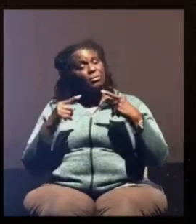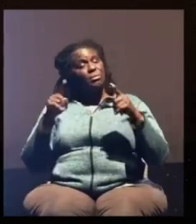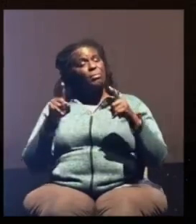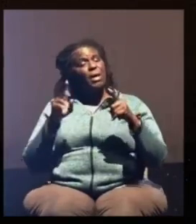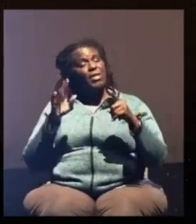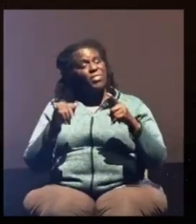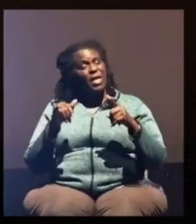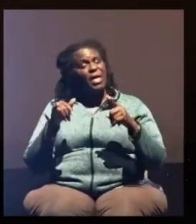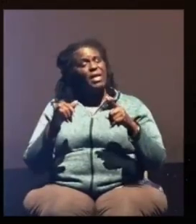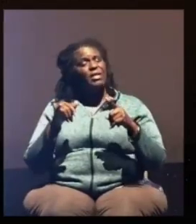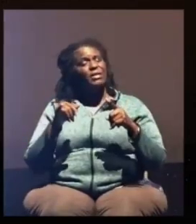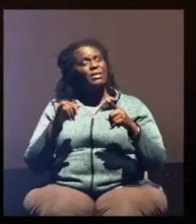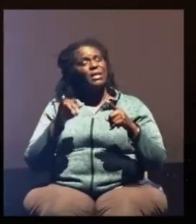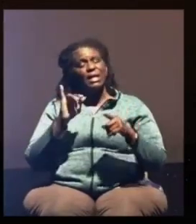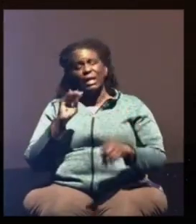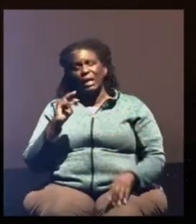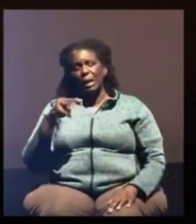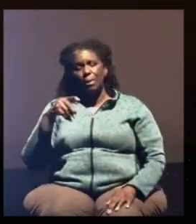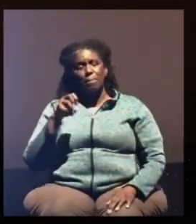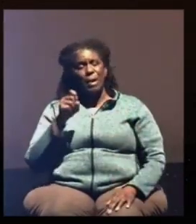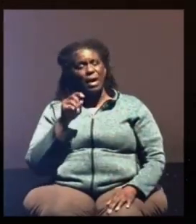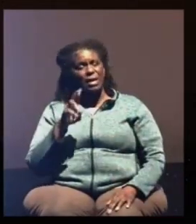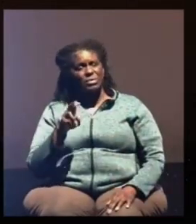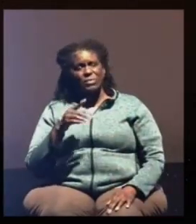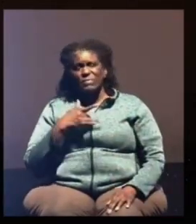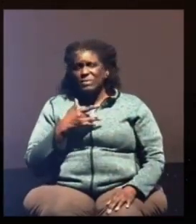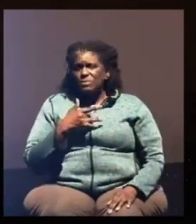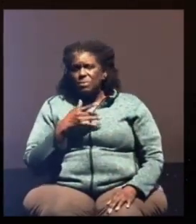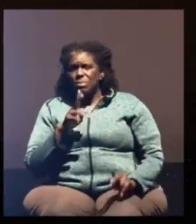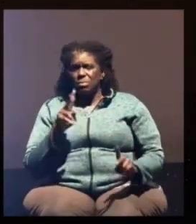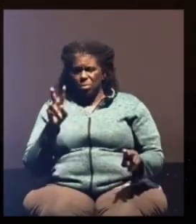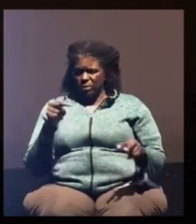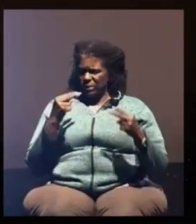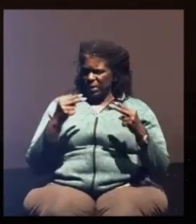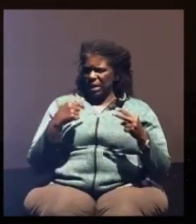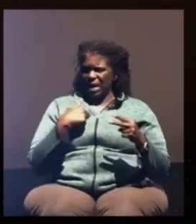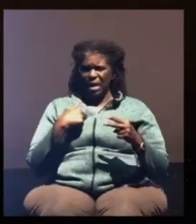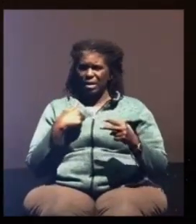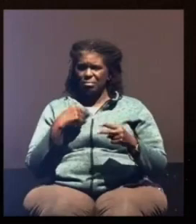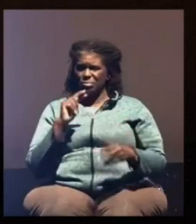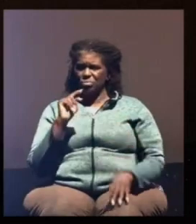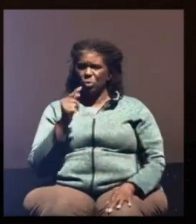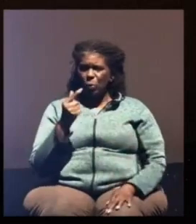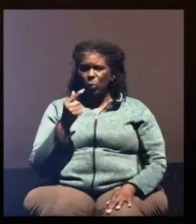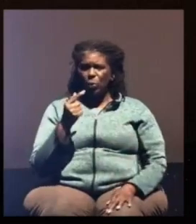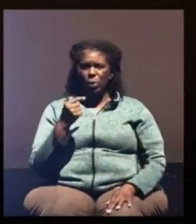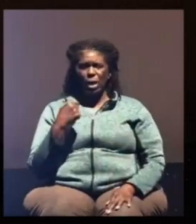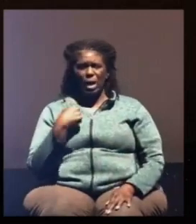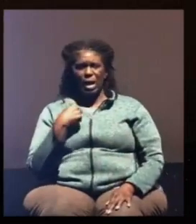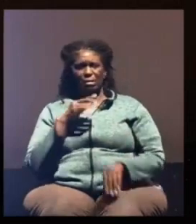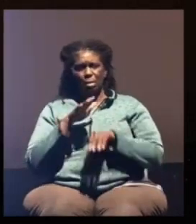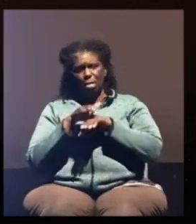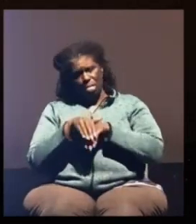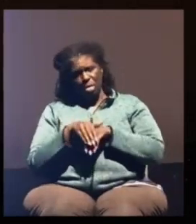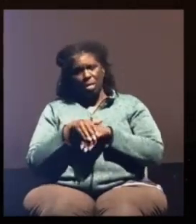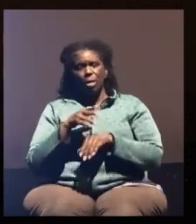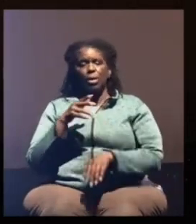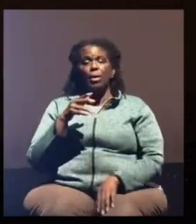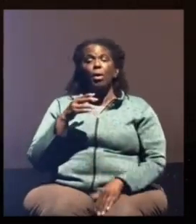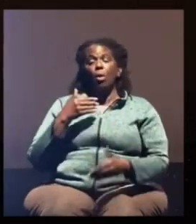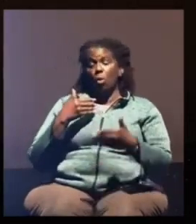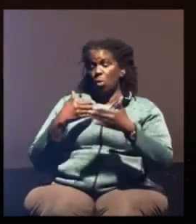persistent internalized fear of being exposed to as a fraud. Despite external evidence of their competence,